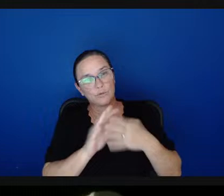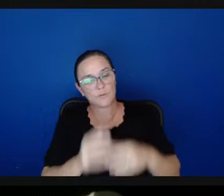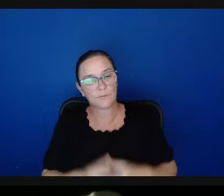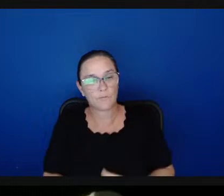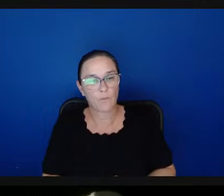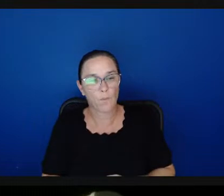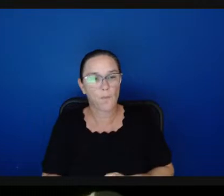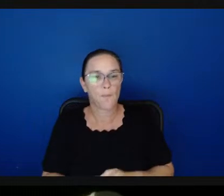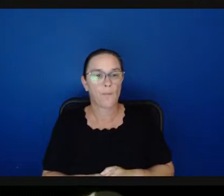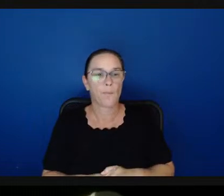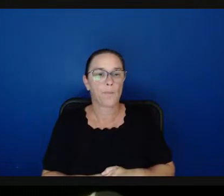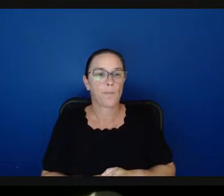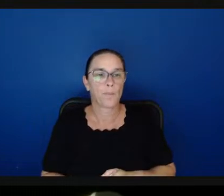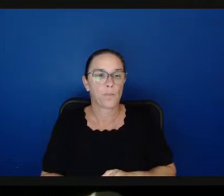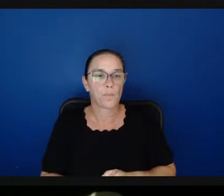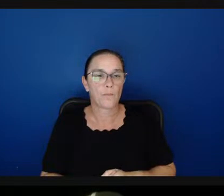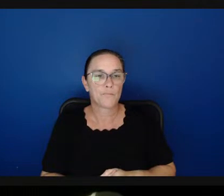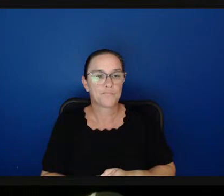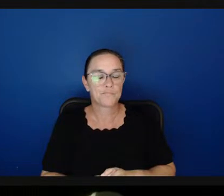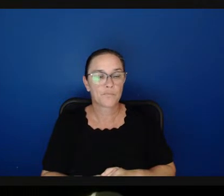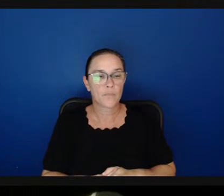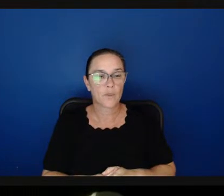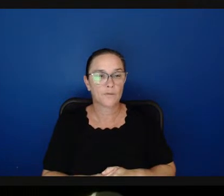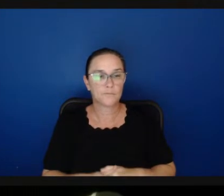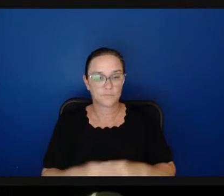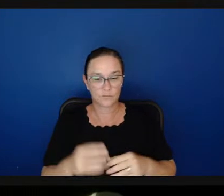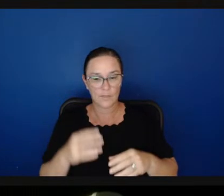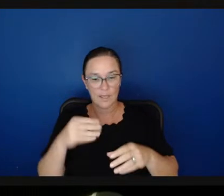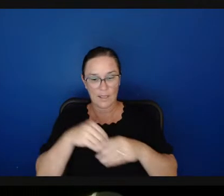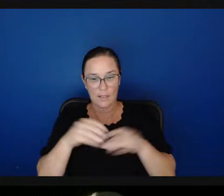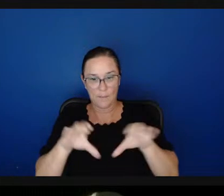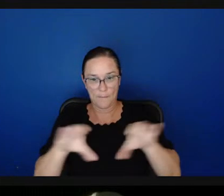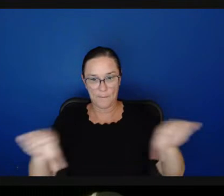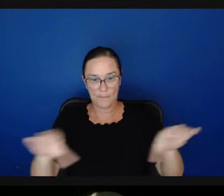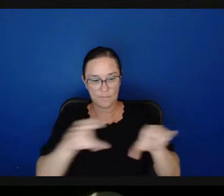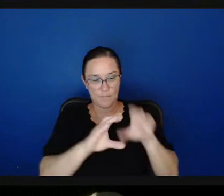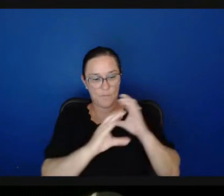not all of it, but a bunch of it to prevent your filters clogging.